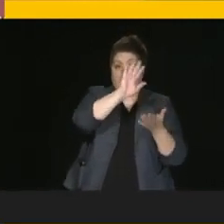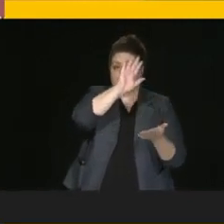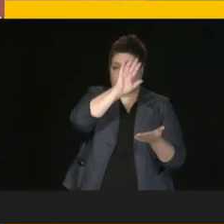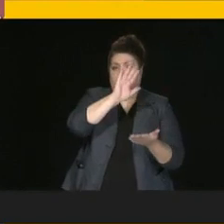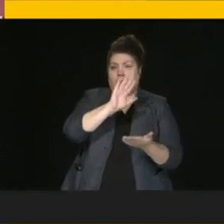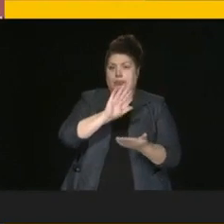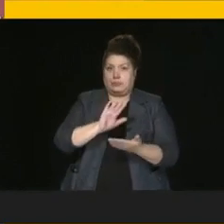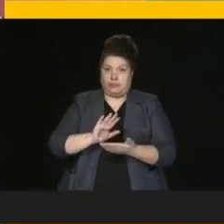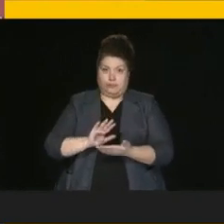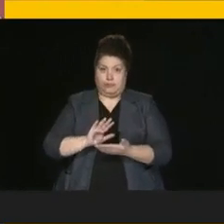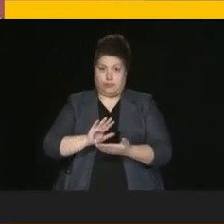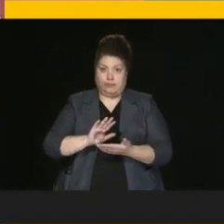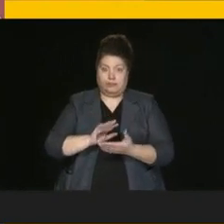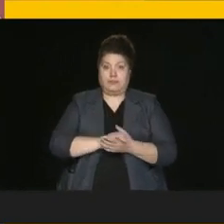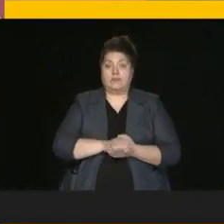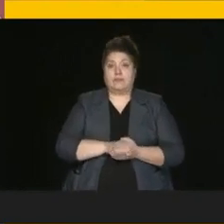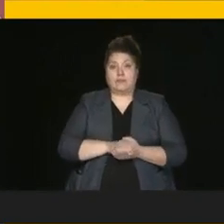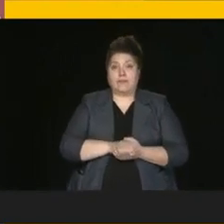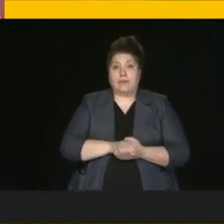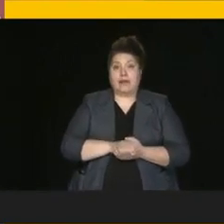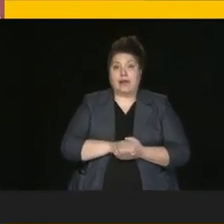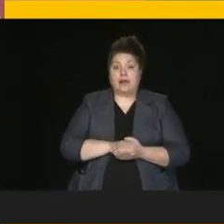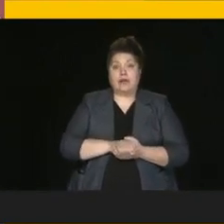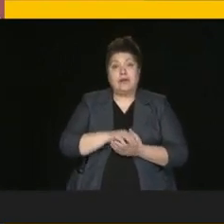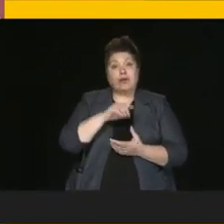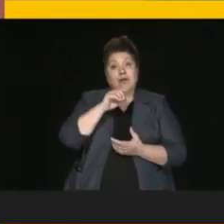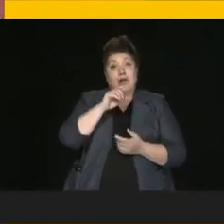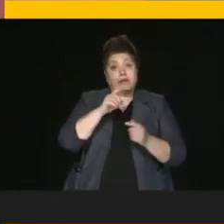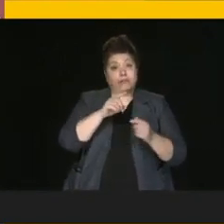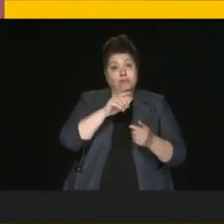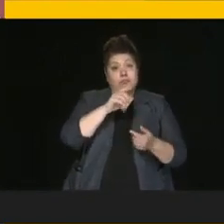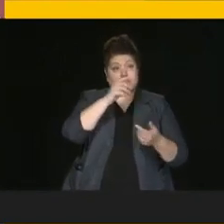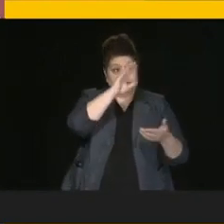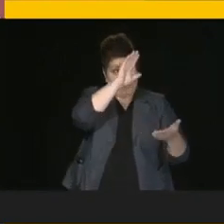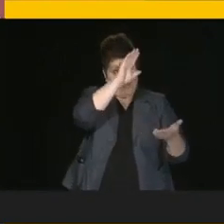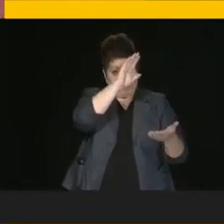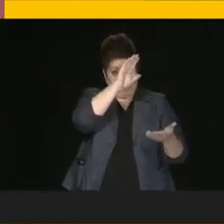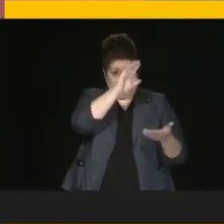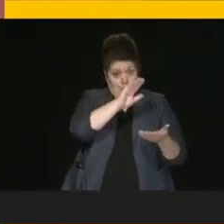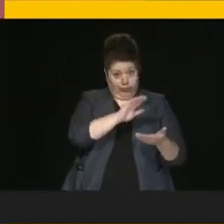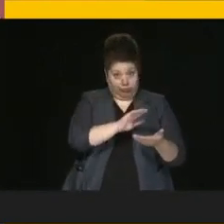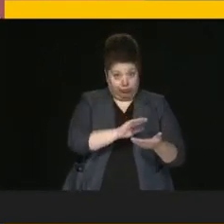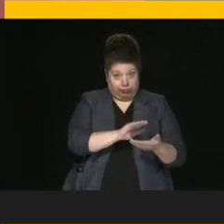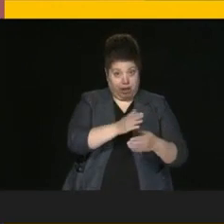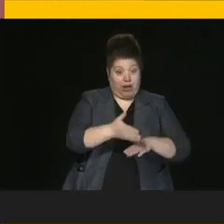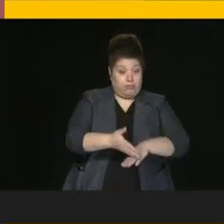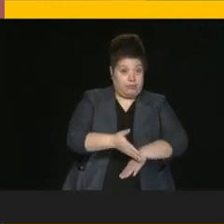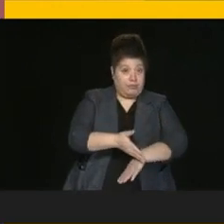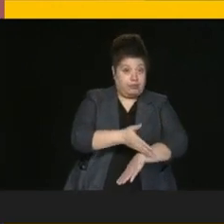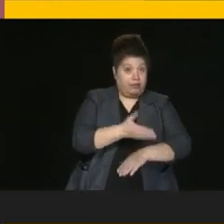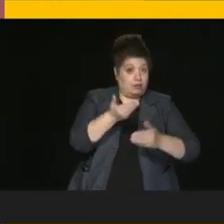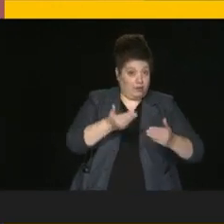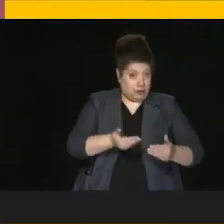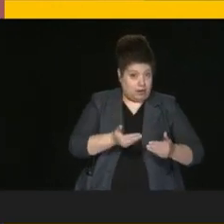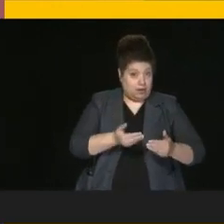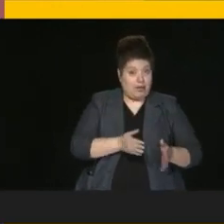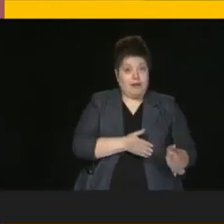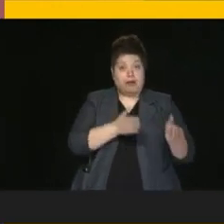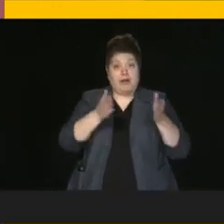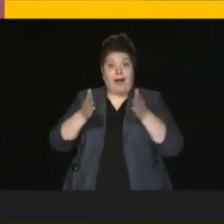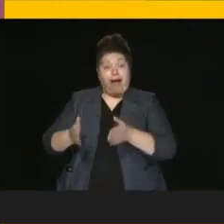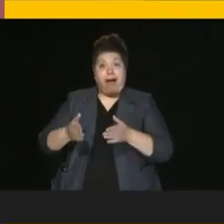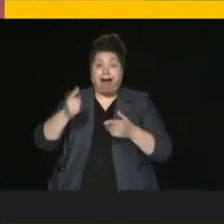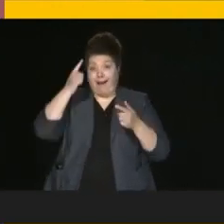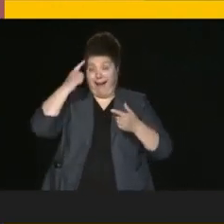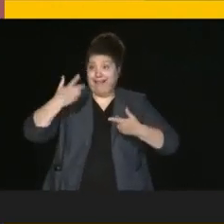past the peak of the first wave and are on the downward trending side of the curve, it will be equally critical to keep up our control